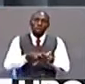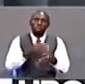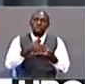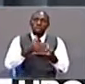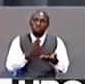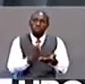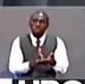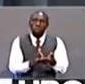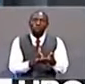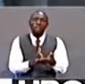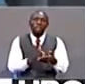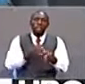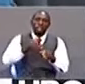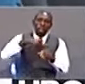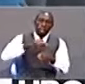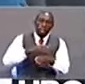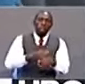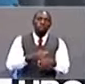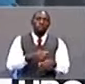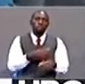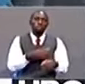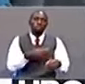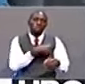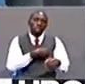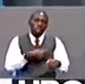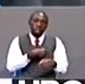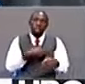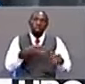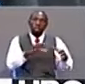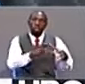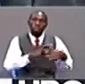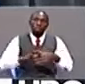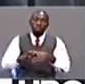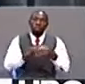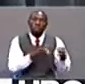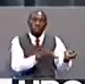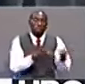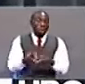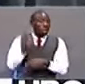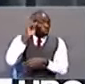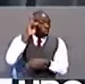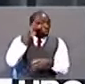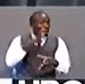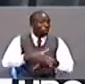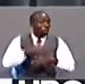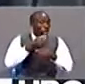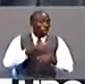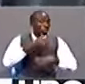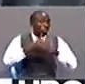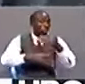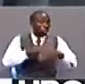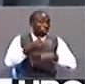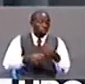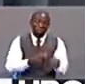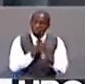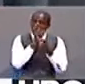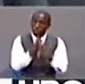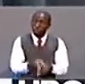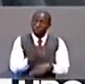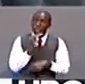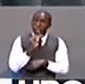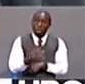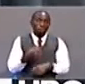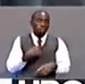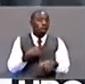inter-ministerial, inter-agency coordinated way. We are in the budget process, Right Honourable Speaker, and I have been following this